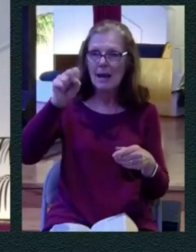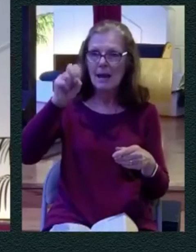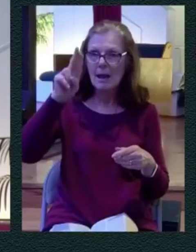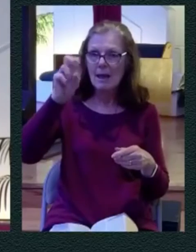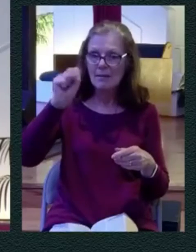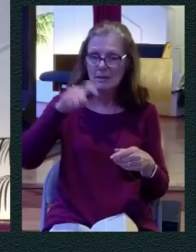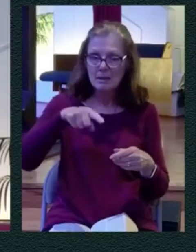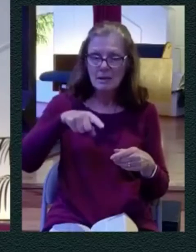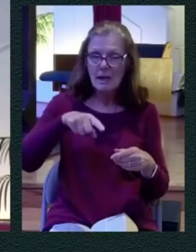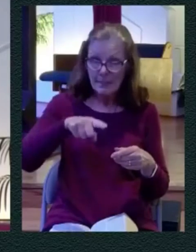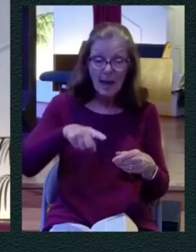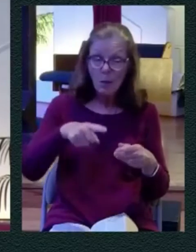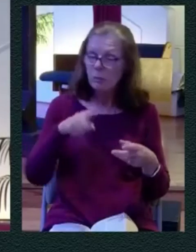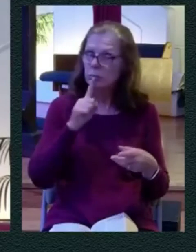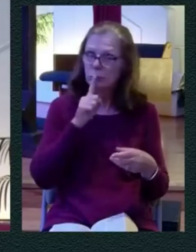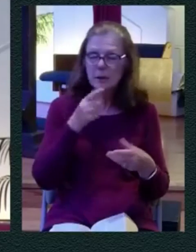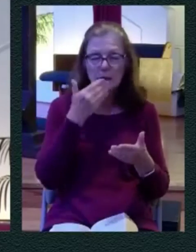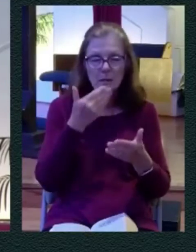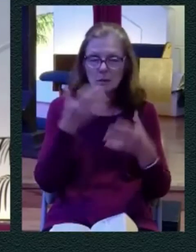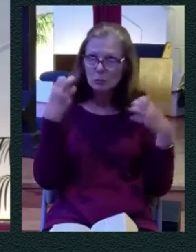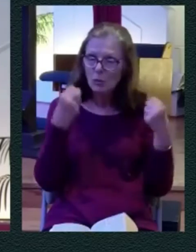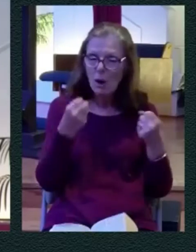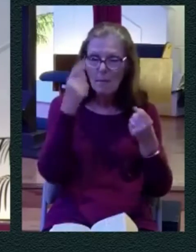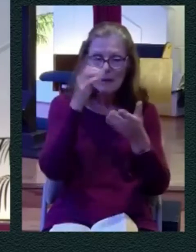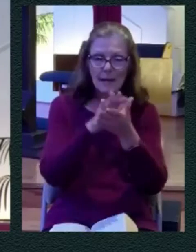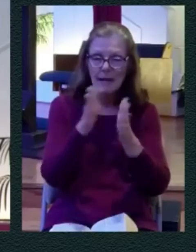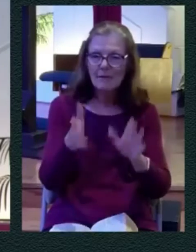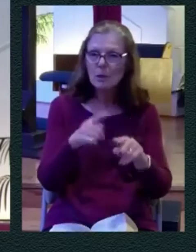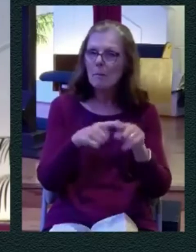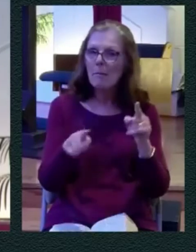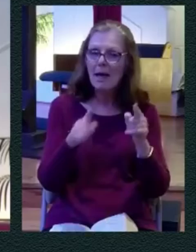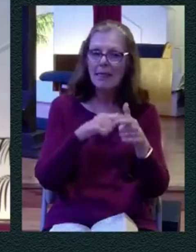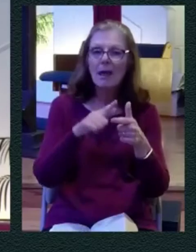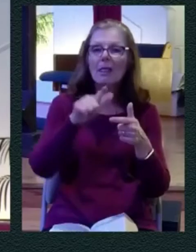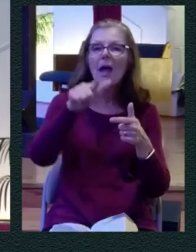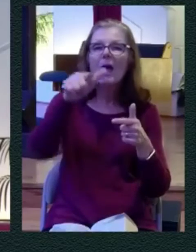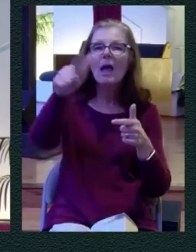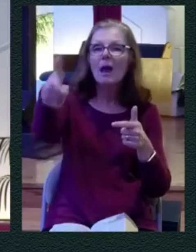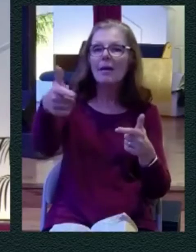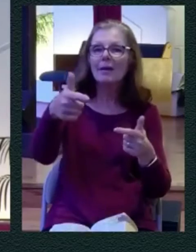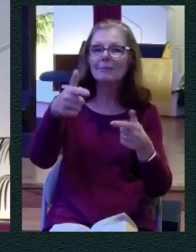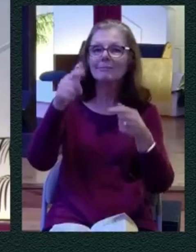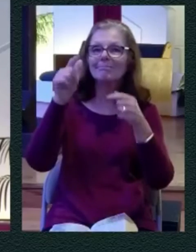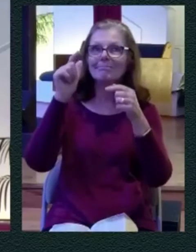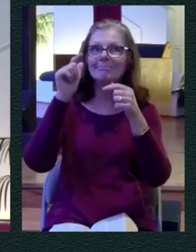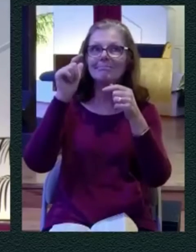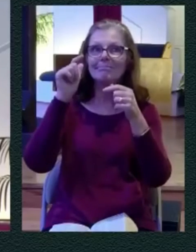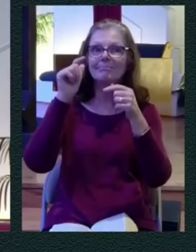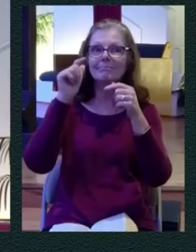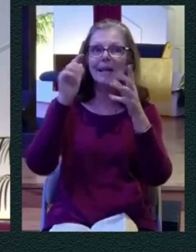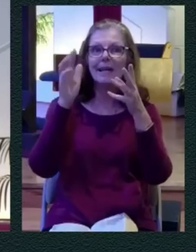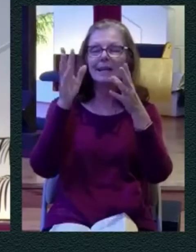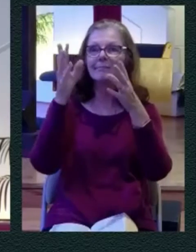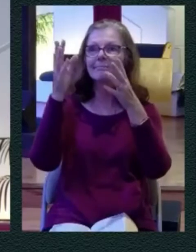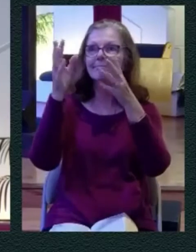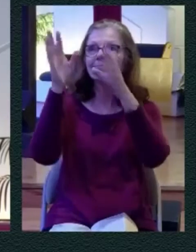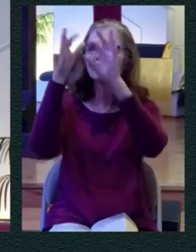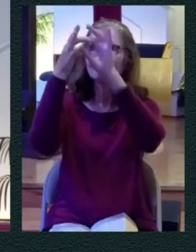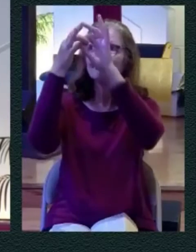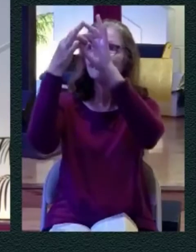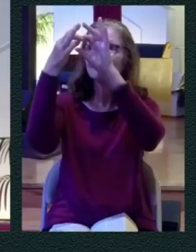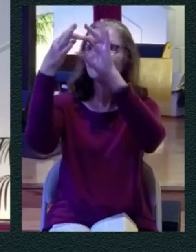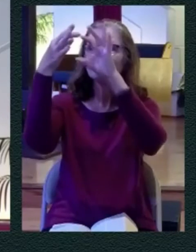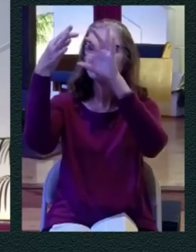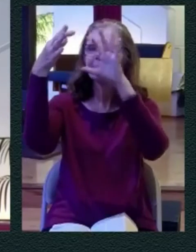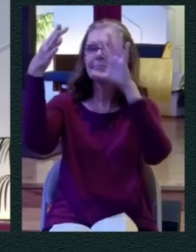has somehow drifted from their vision, and all they see is